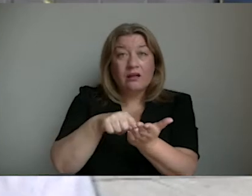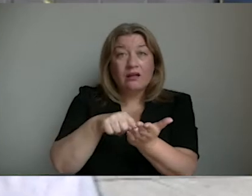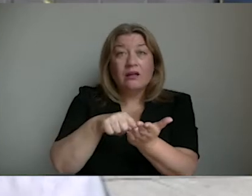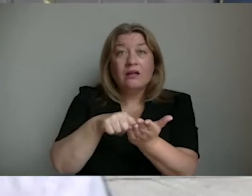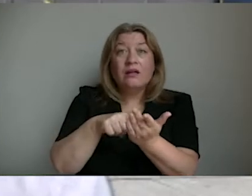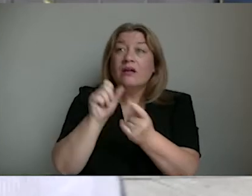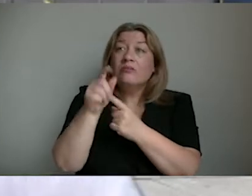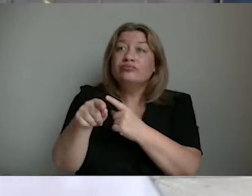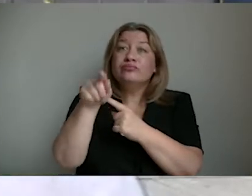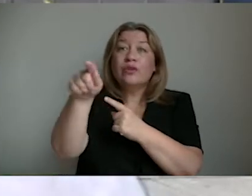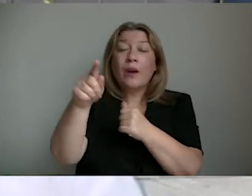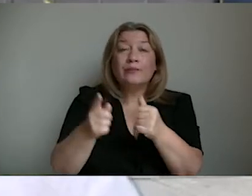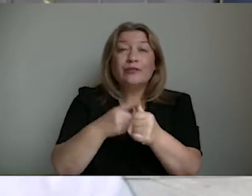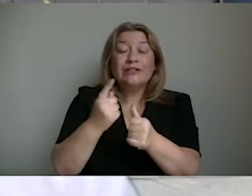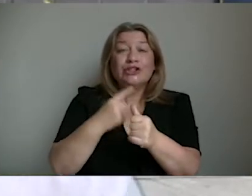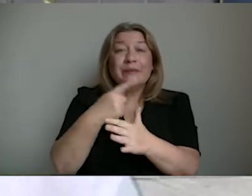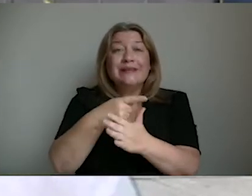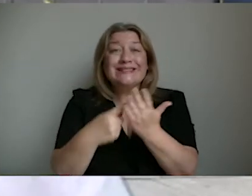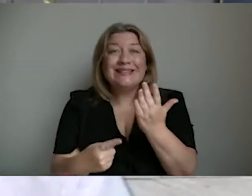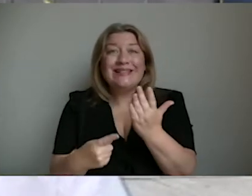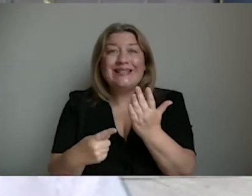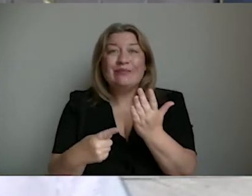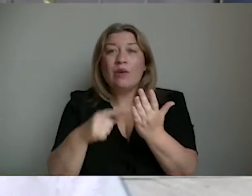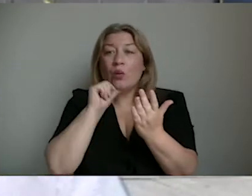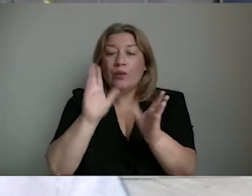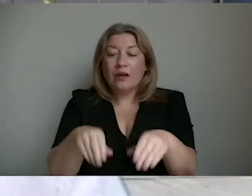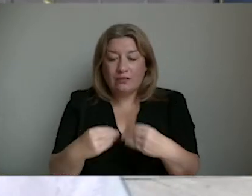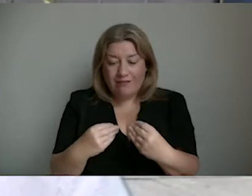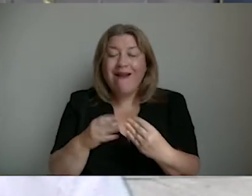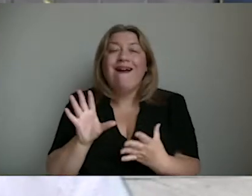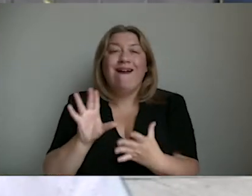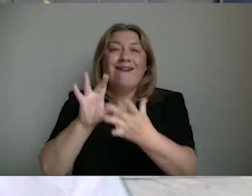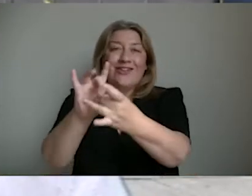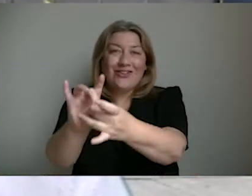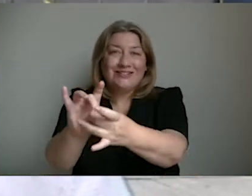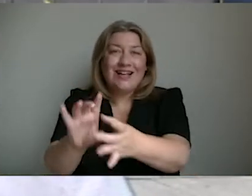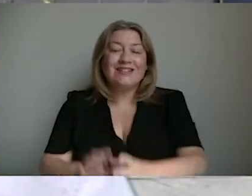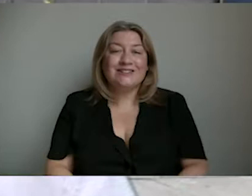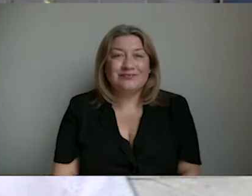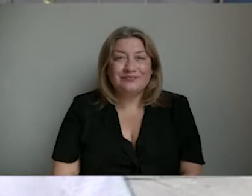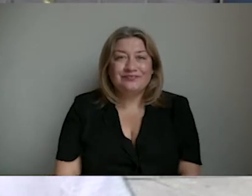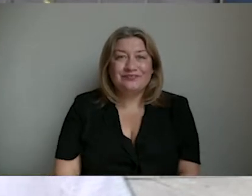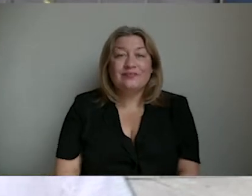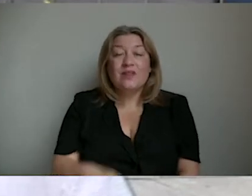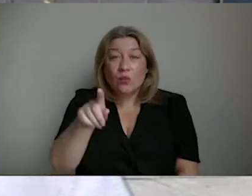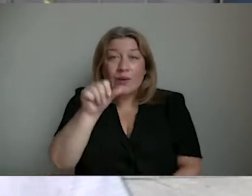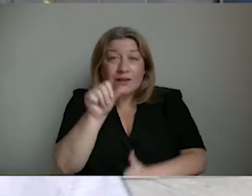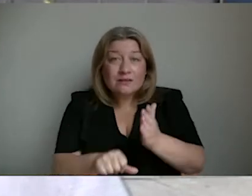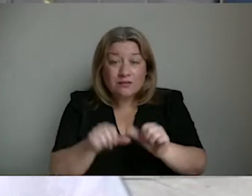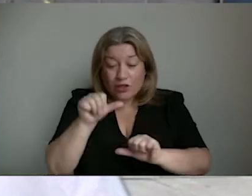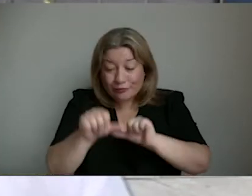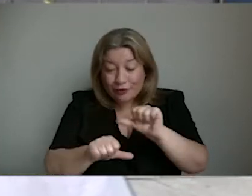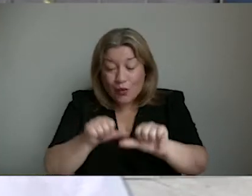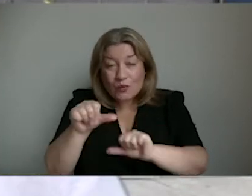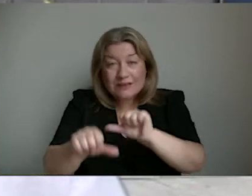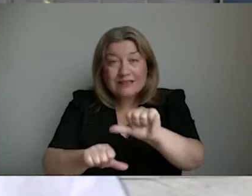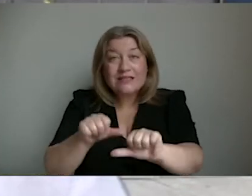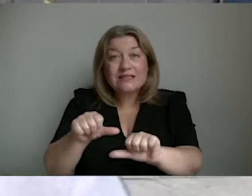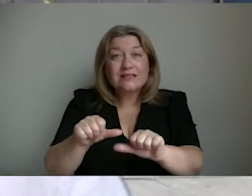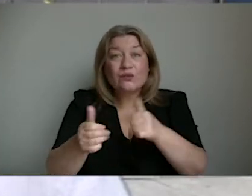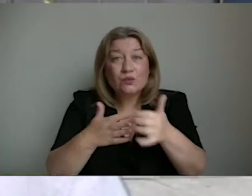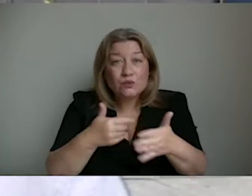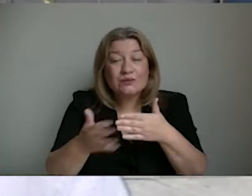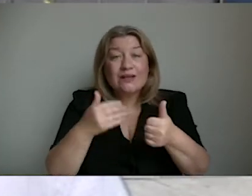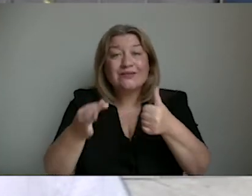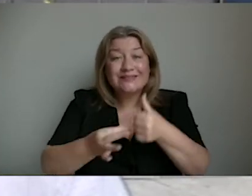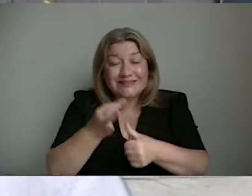form, our apprenticeship team will get in touch with you and start talking you through the process and getting